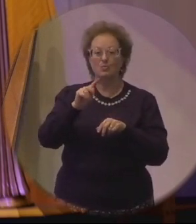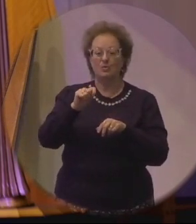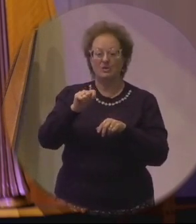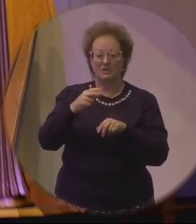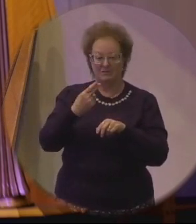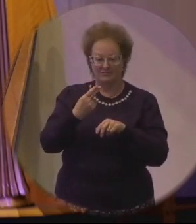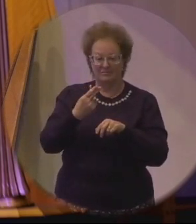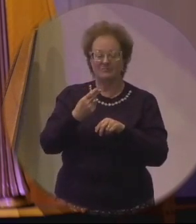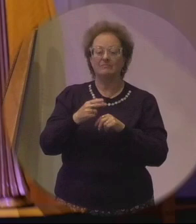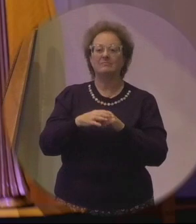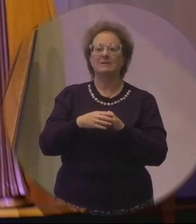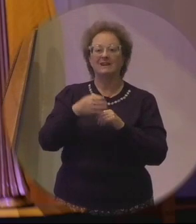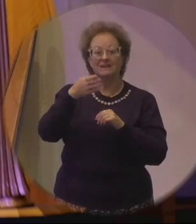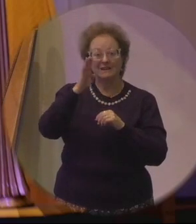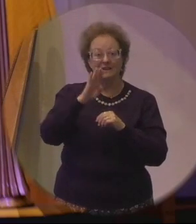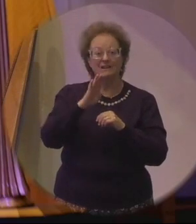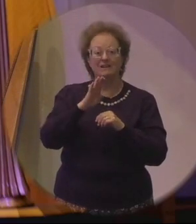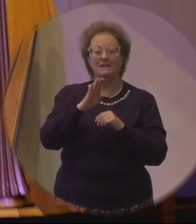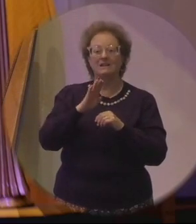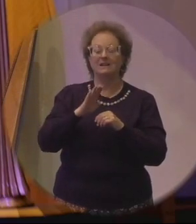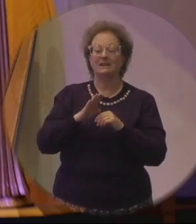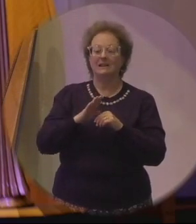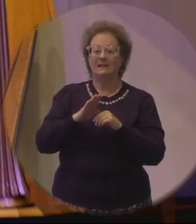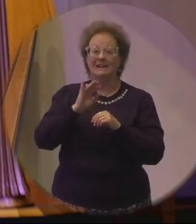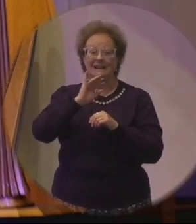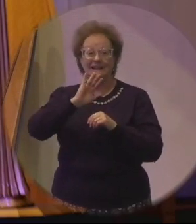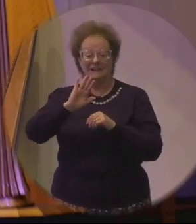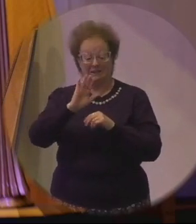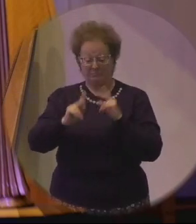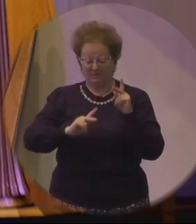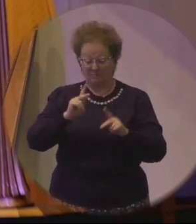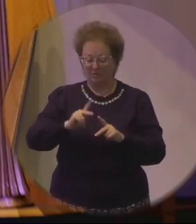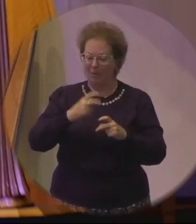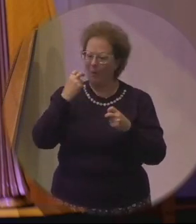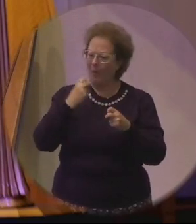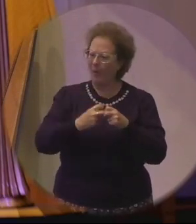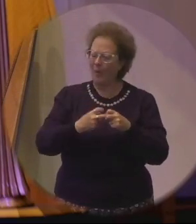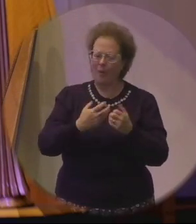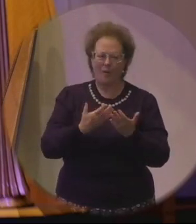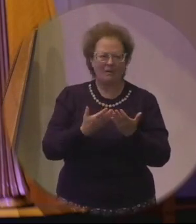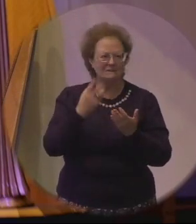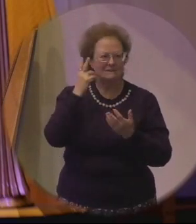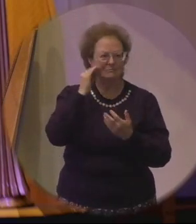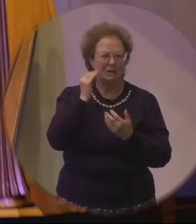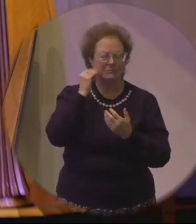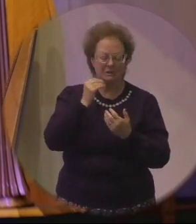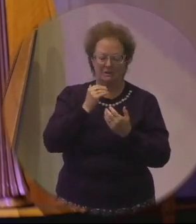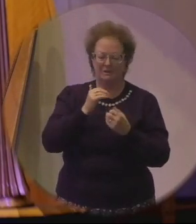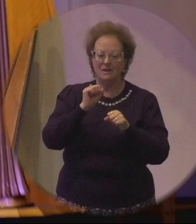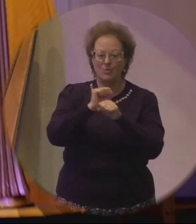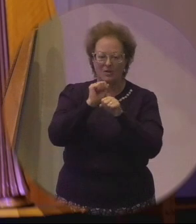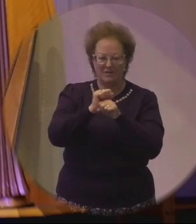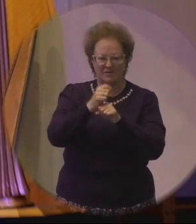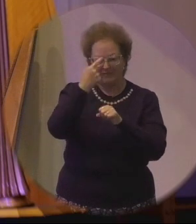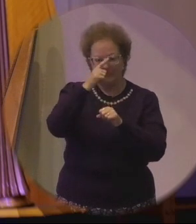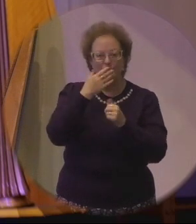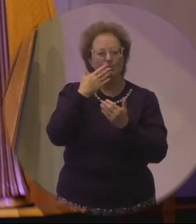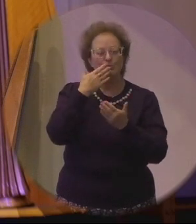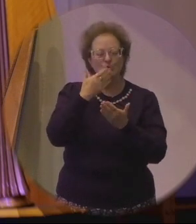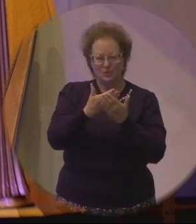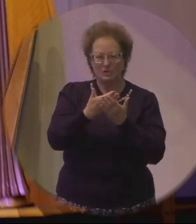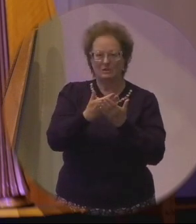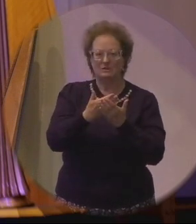amazing examples of how God took people, his people, who were in very difficult circumstances, and he worked it ultimately for